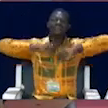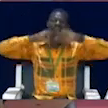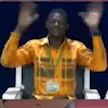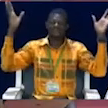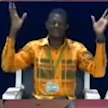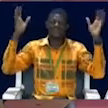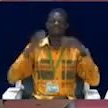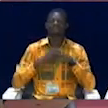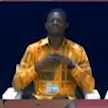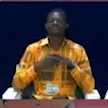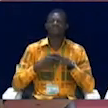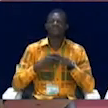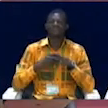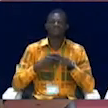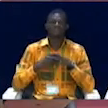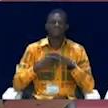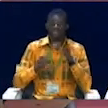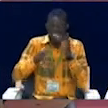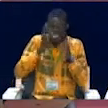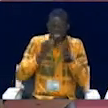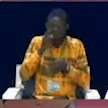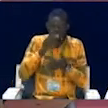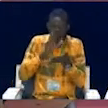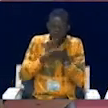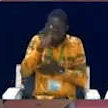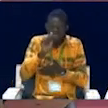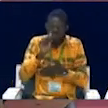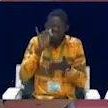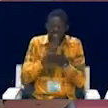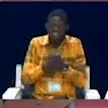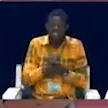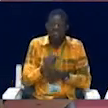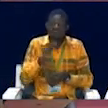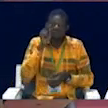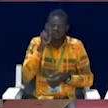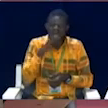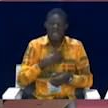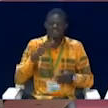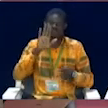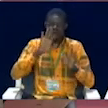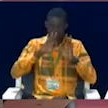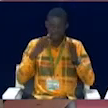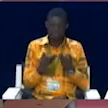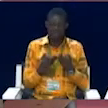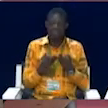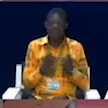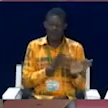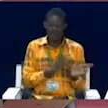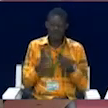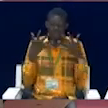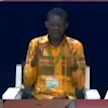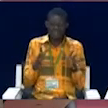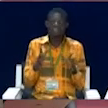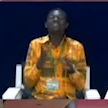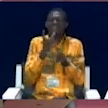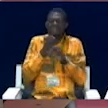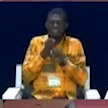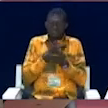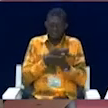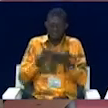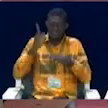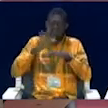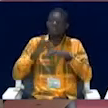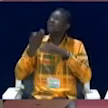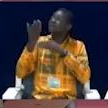Hallelujah! If you believe that you and your family are already receiving the divine touch